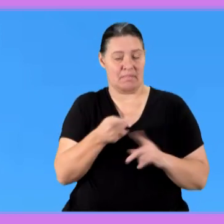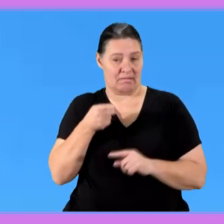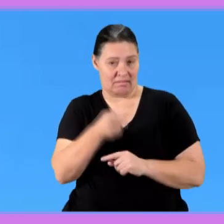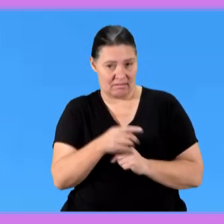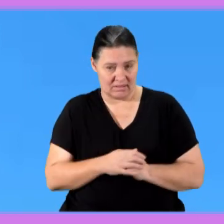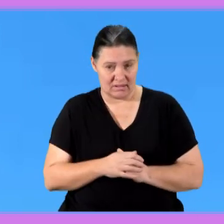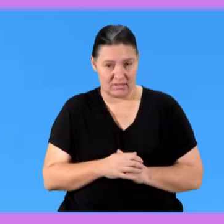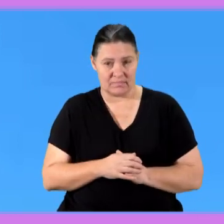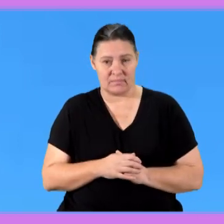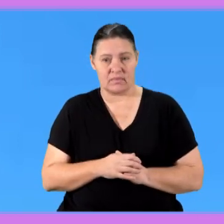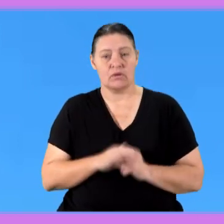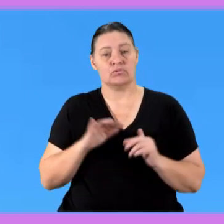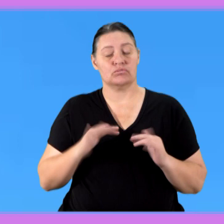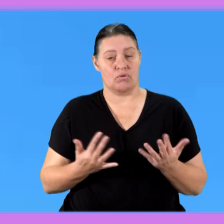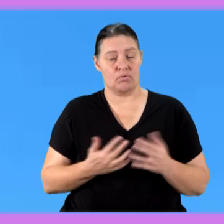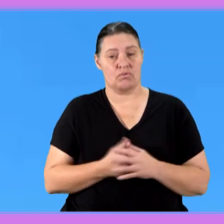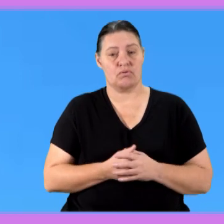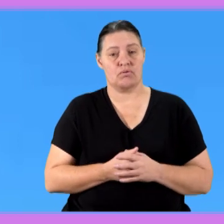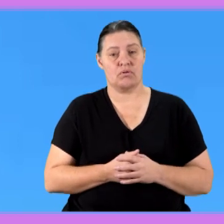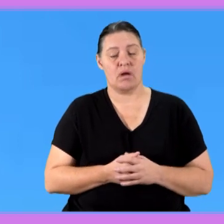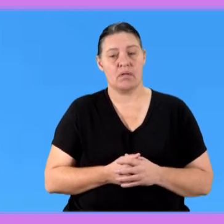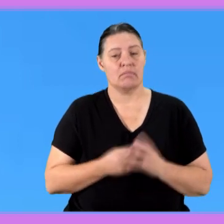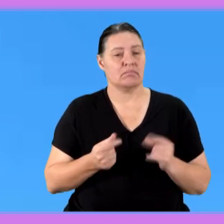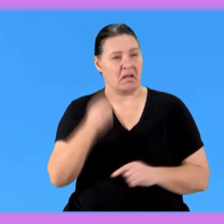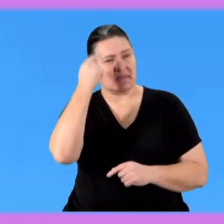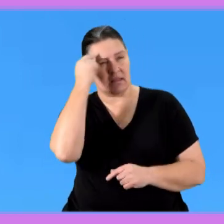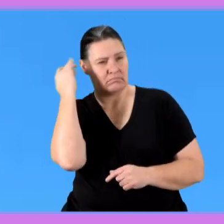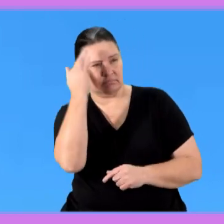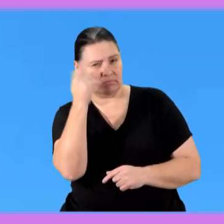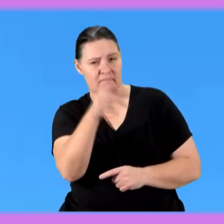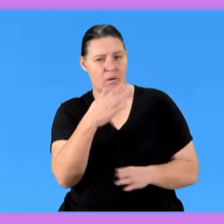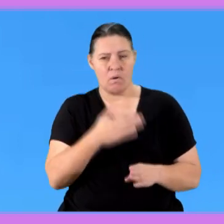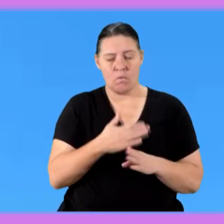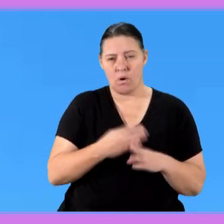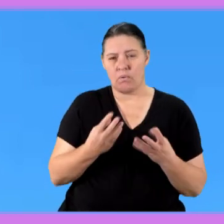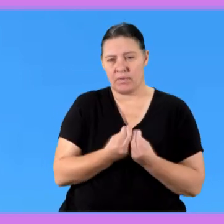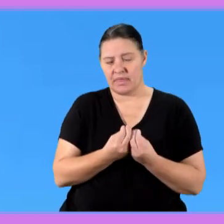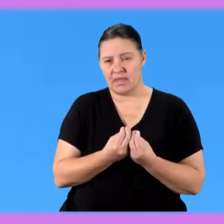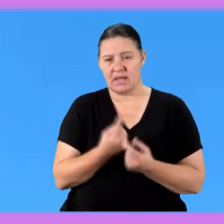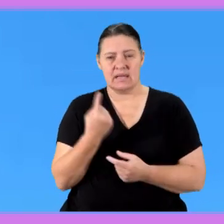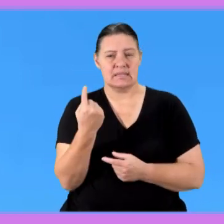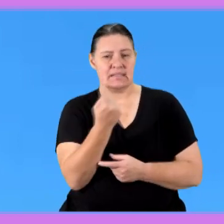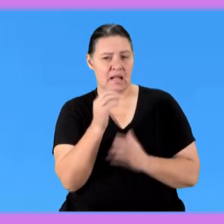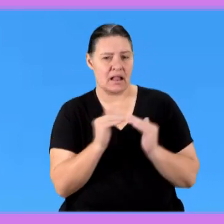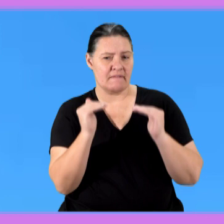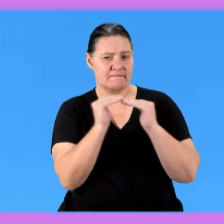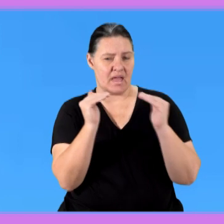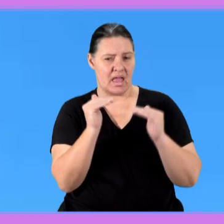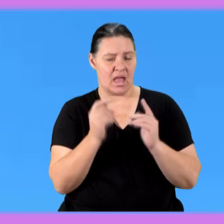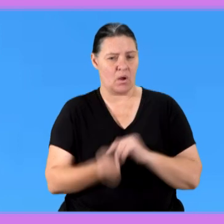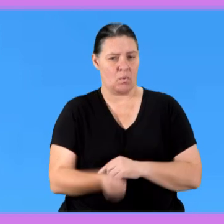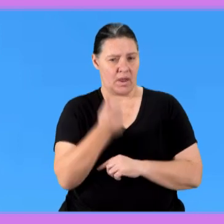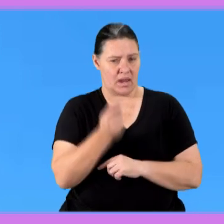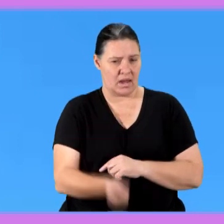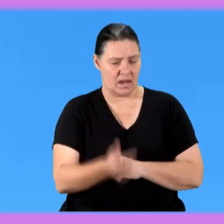table below. Right, so now let's quickly think about this. If we work with a single fair coin,